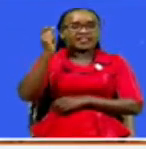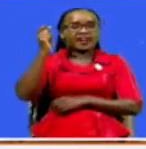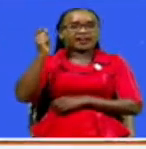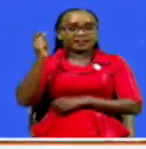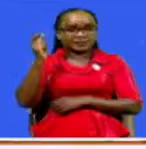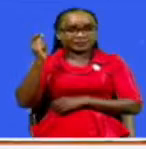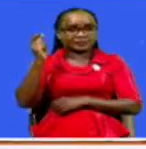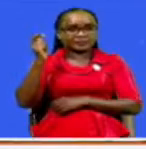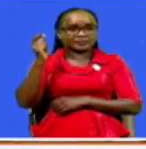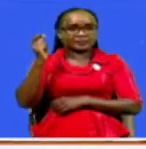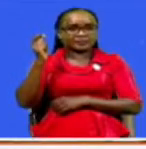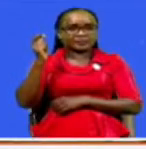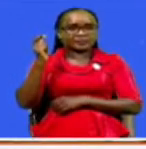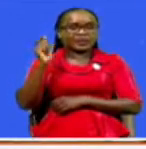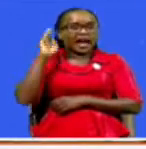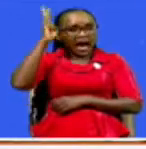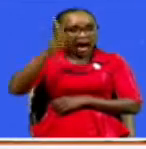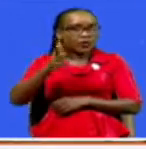to the Republic of Kenya